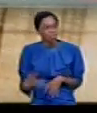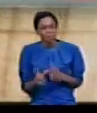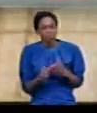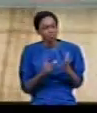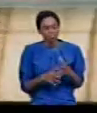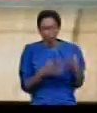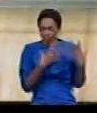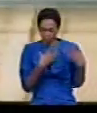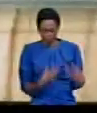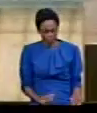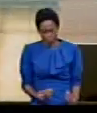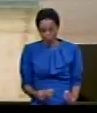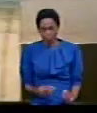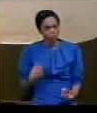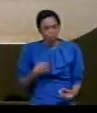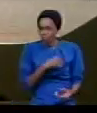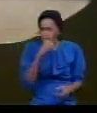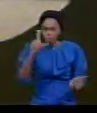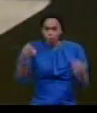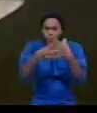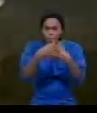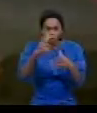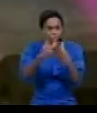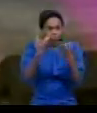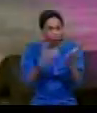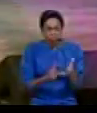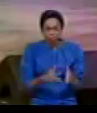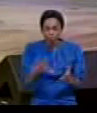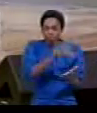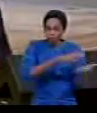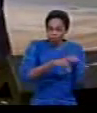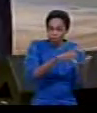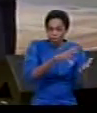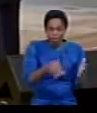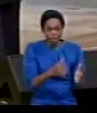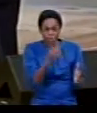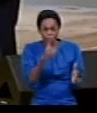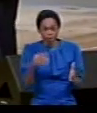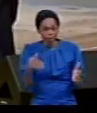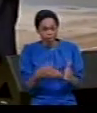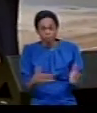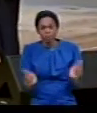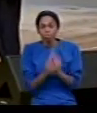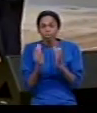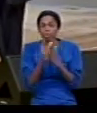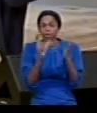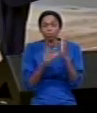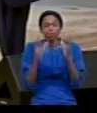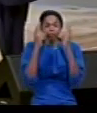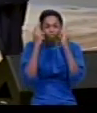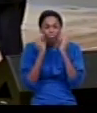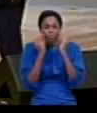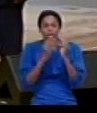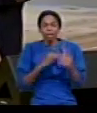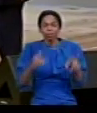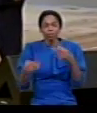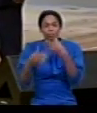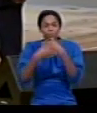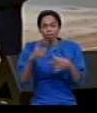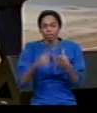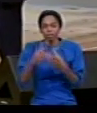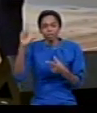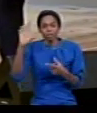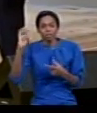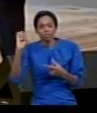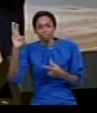No one should confuse anyone anymore with, the law of Moses and go back to Leviticus,